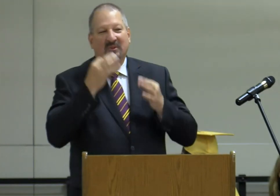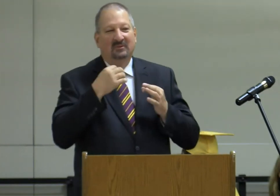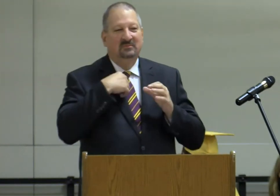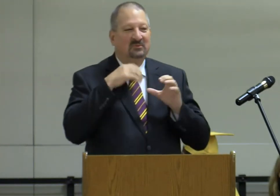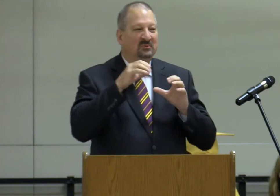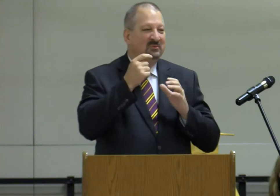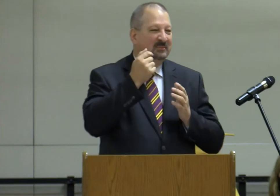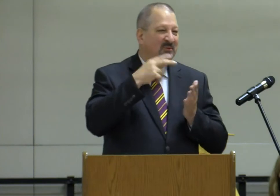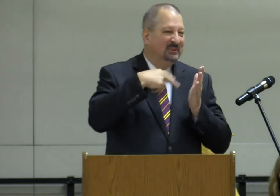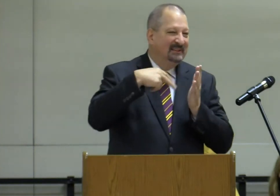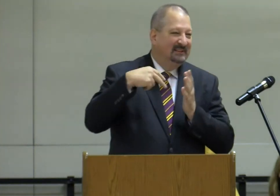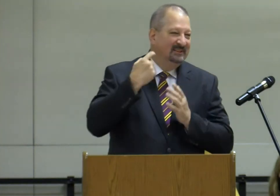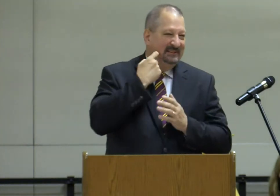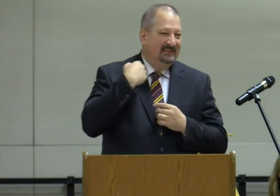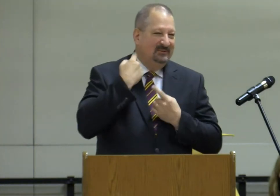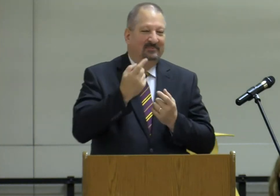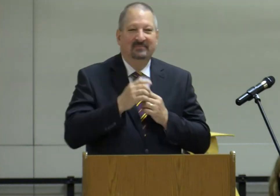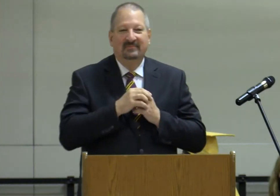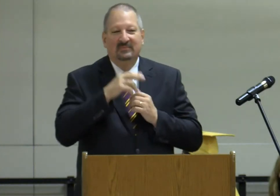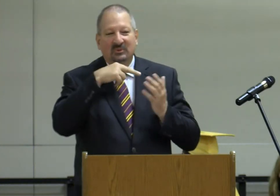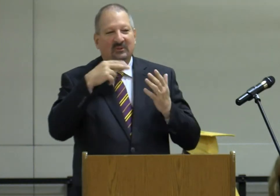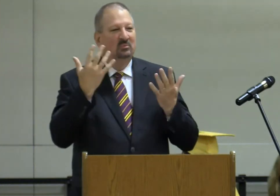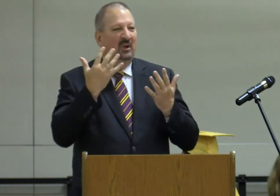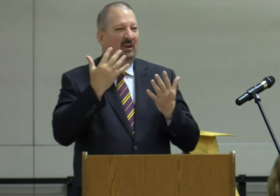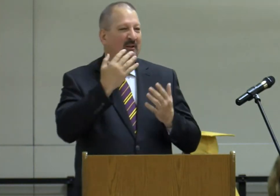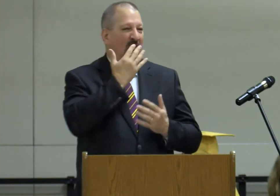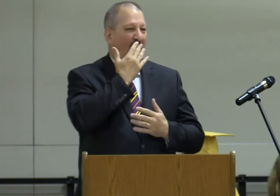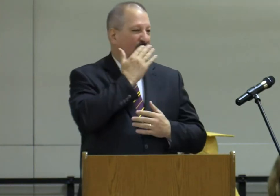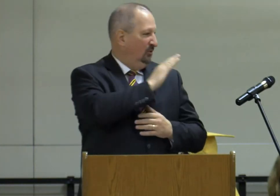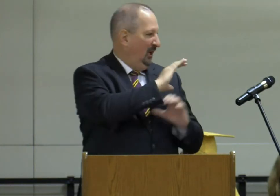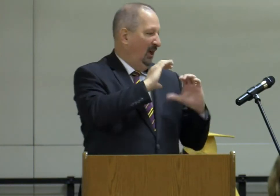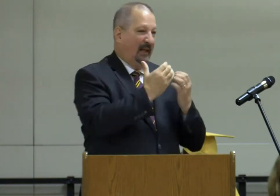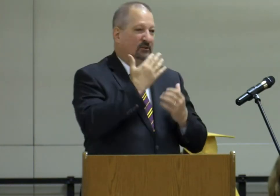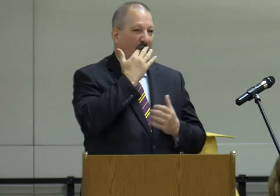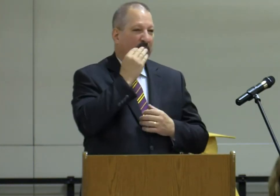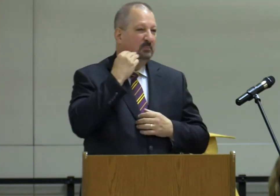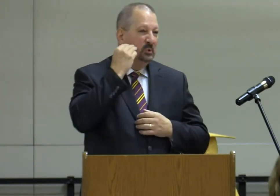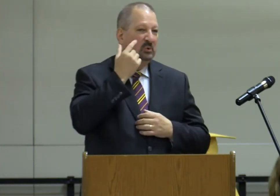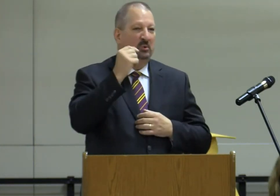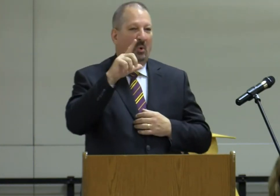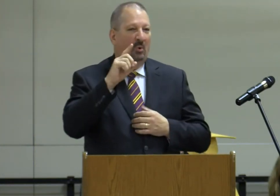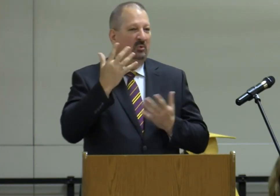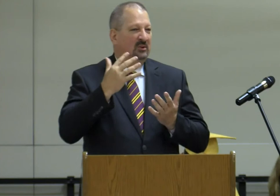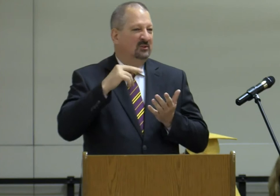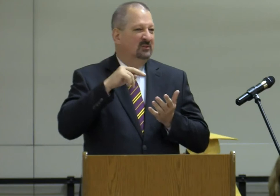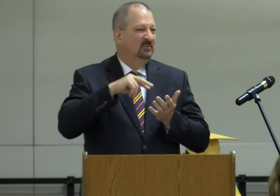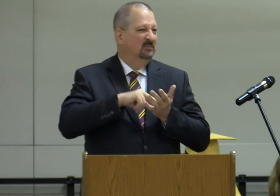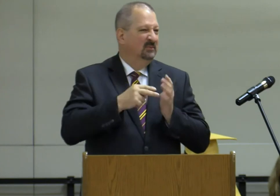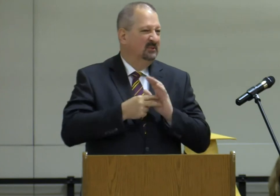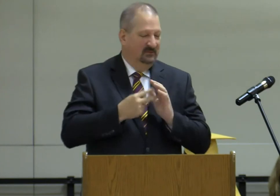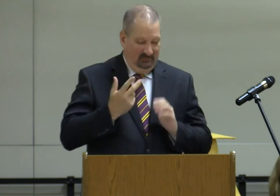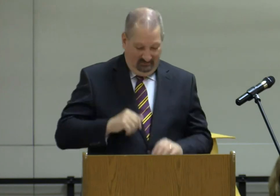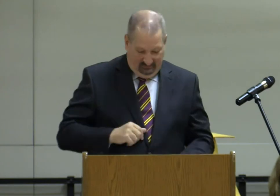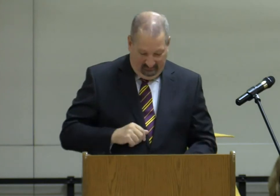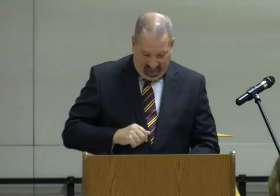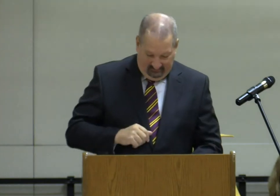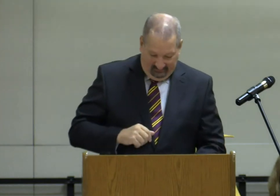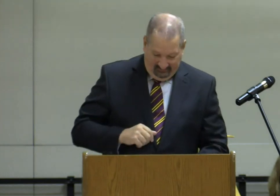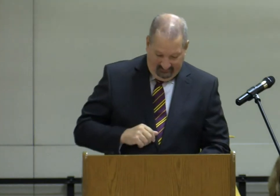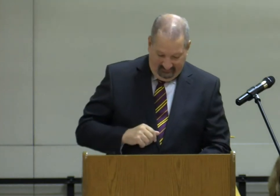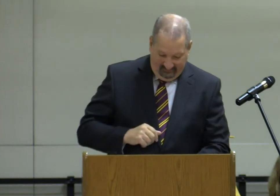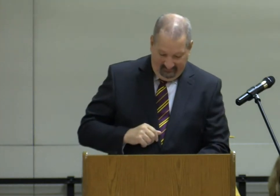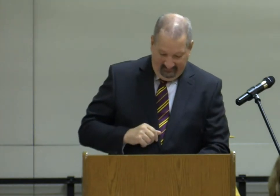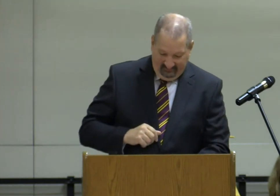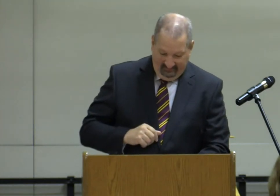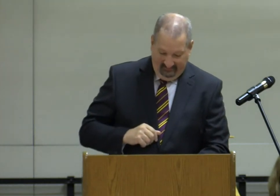year. So I did a little bit of reading and found some colors with their colors being maroon and